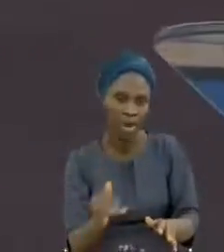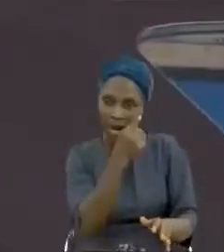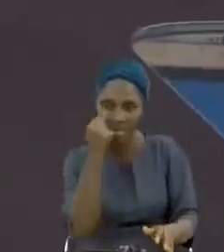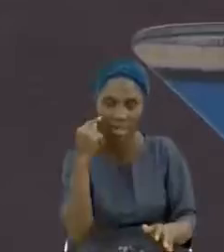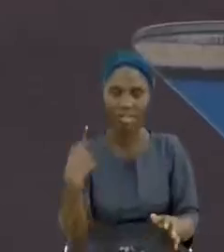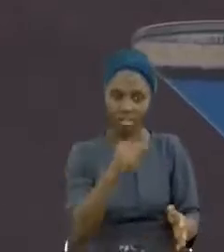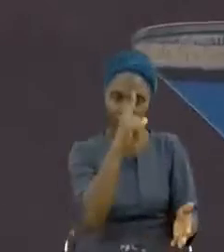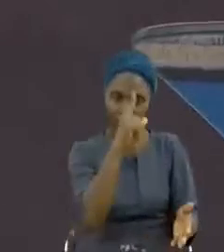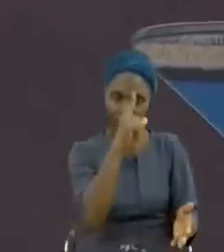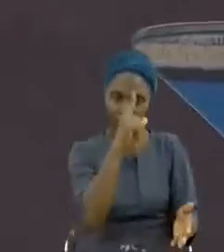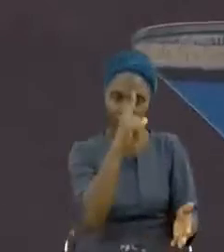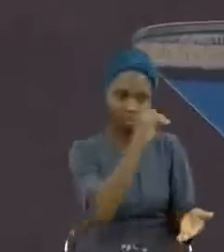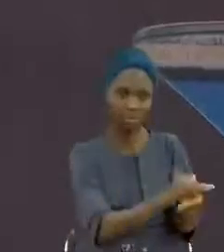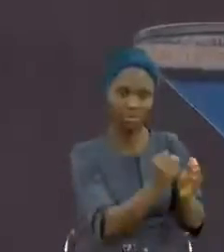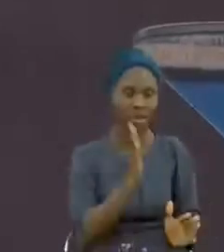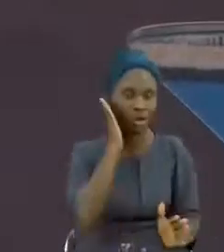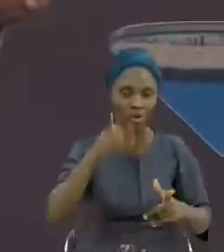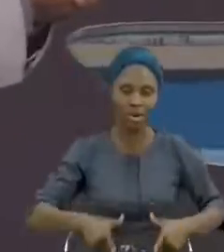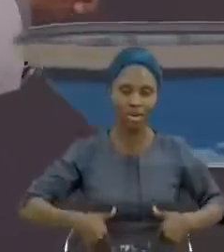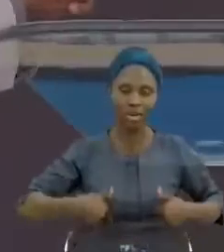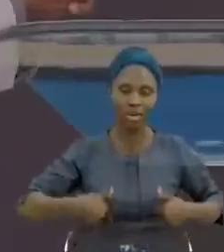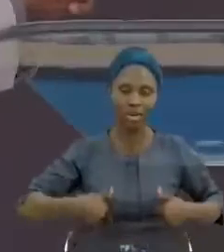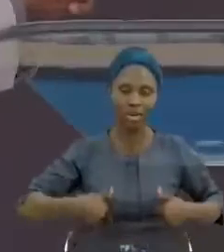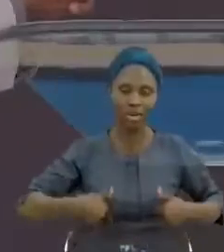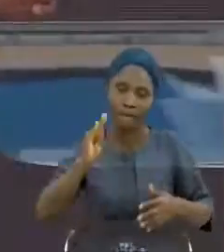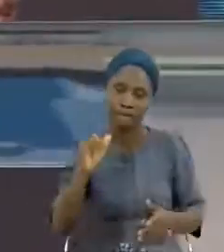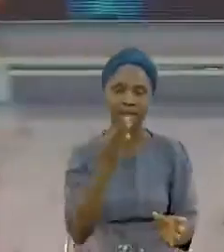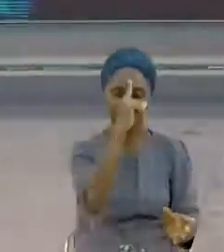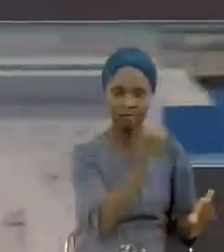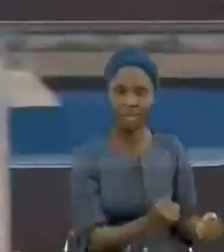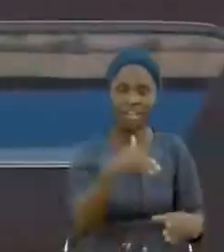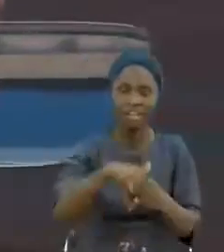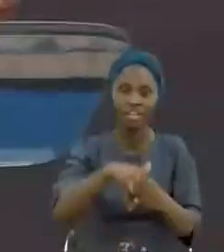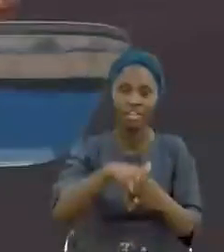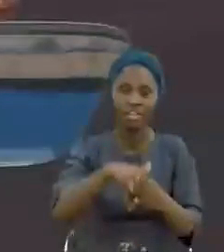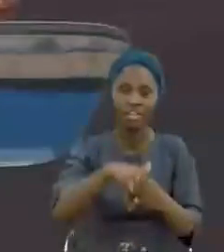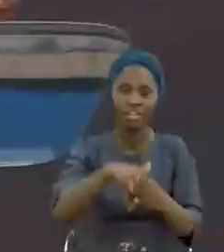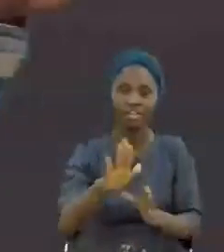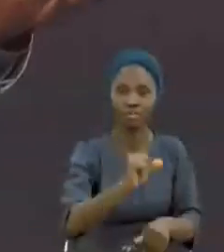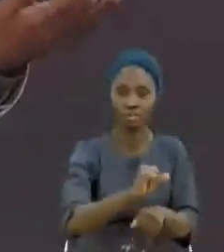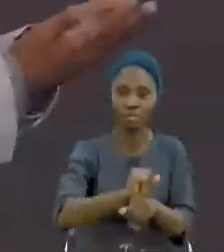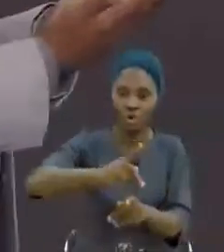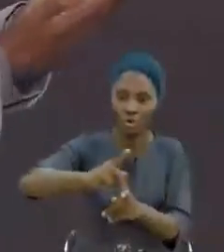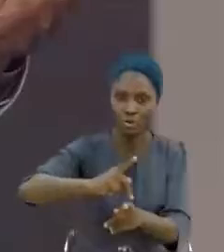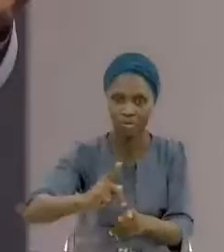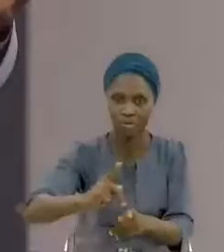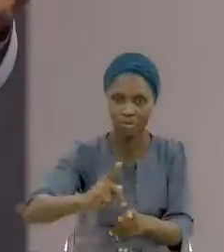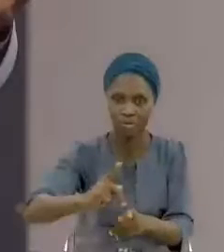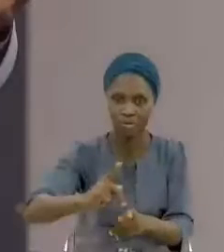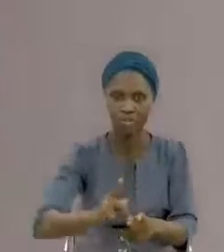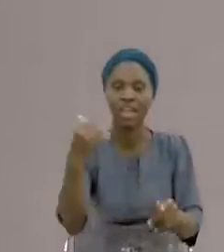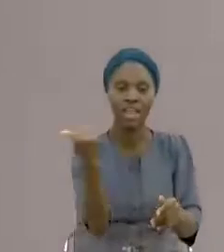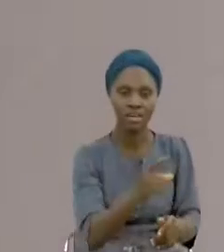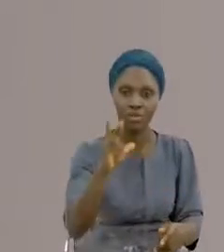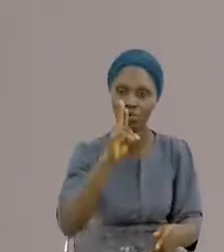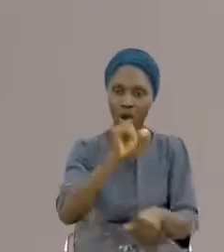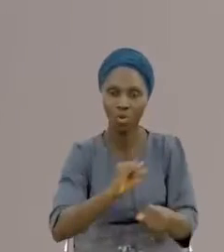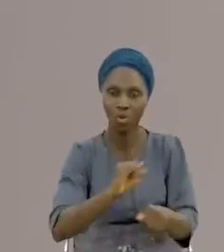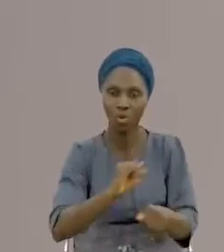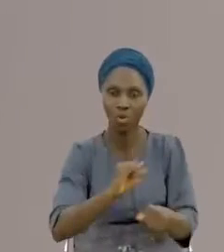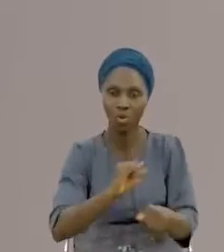walking, everything the Lord had decided that you will have, how do you have? Not